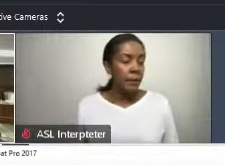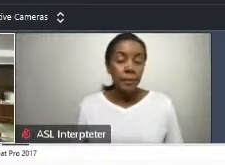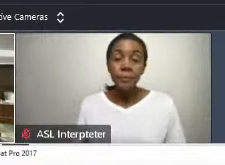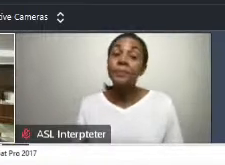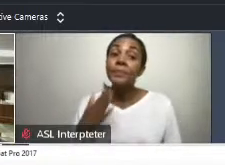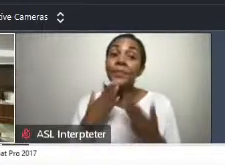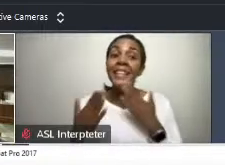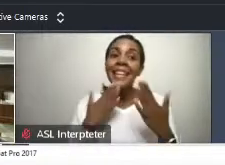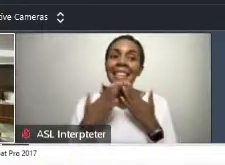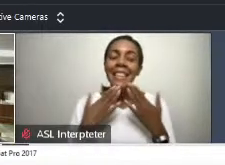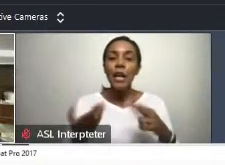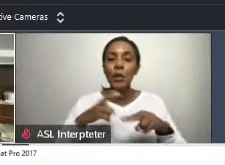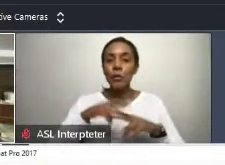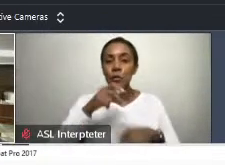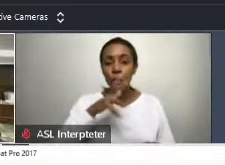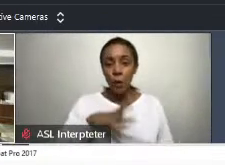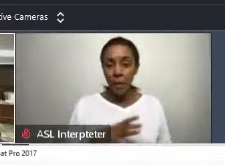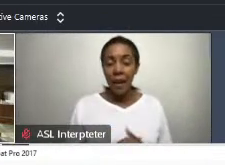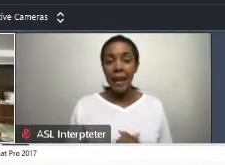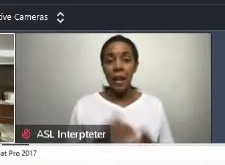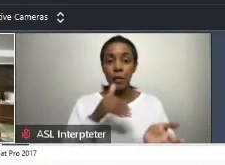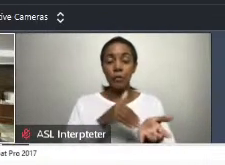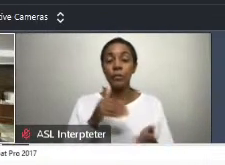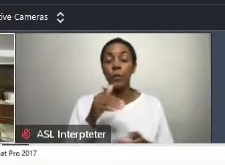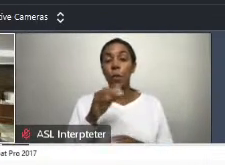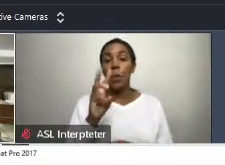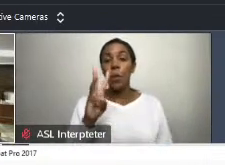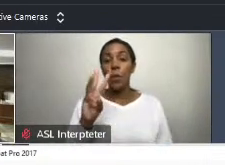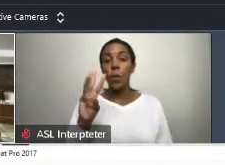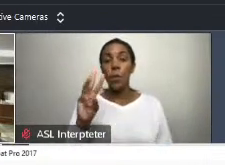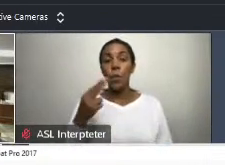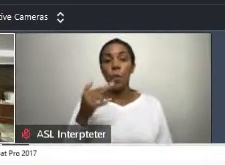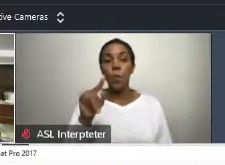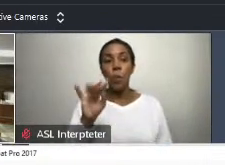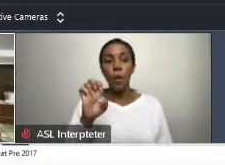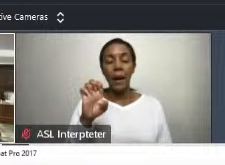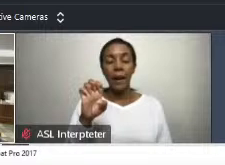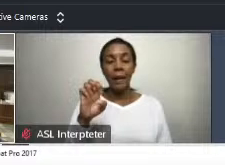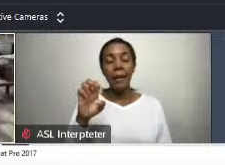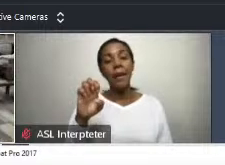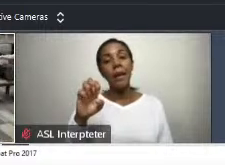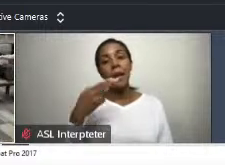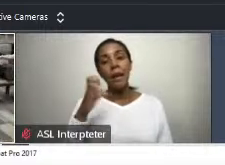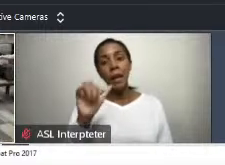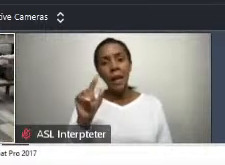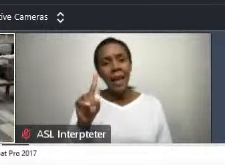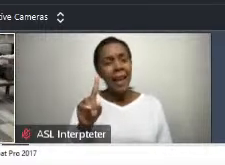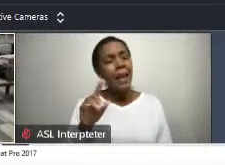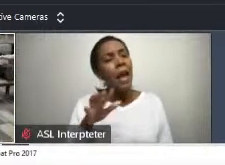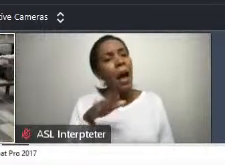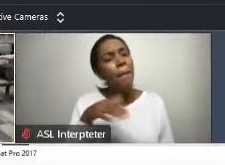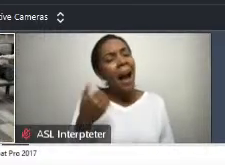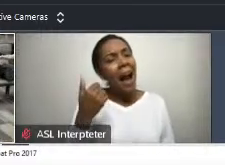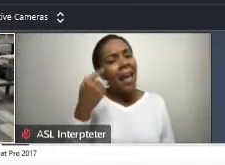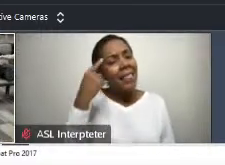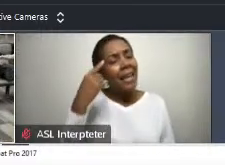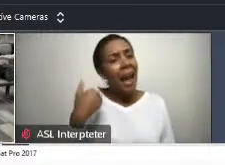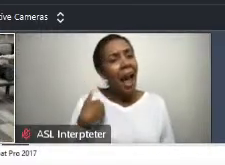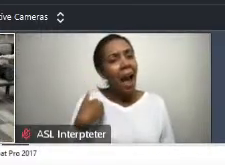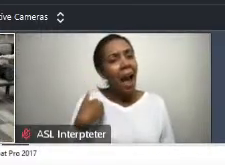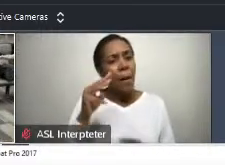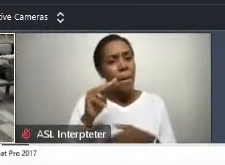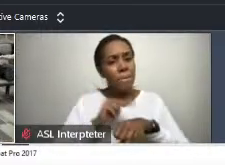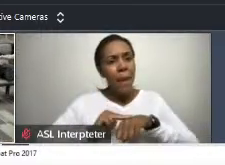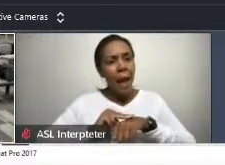Thank you, Mr. Chairman. Josh Whitehead with the Division of Planning and Development. Ms. Hayes, I believe I have a map, a